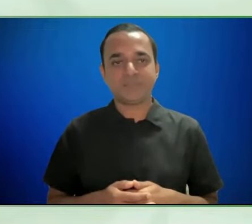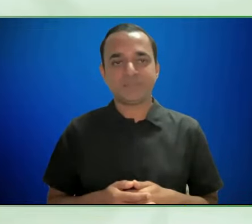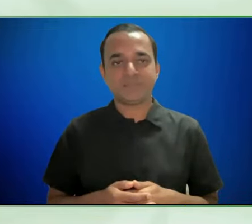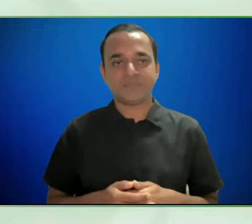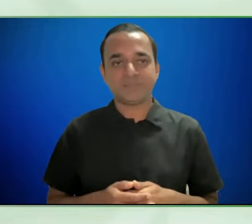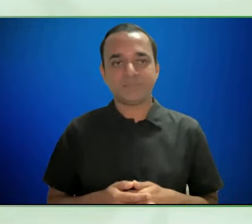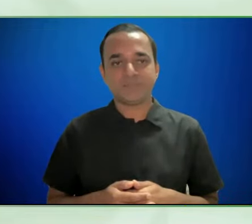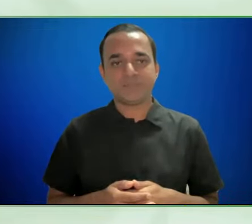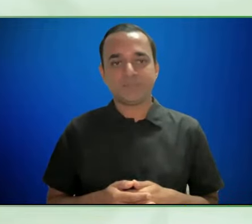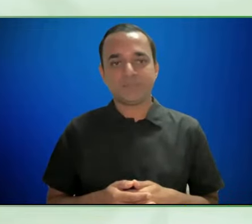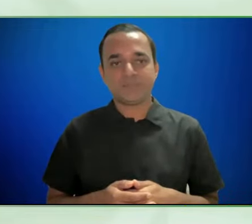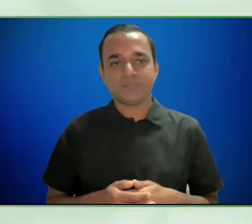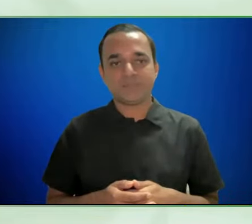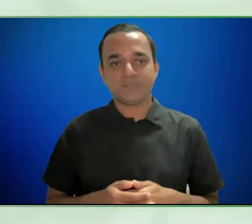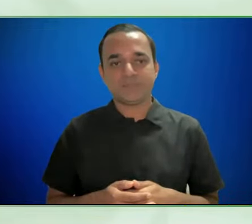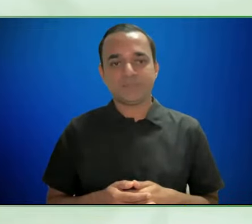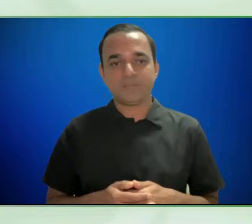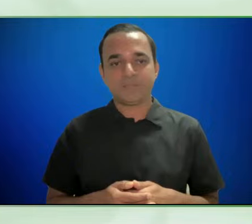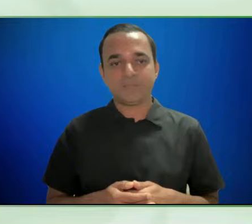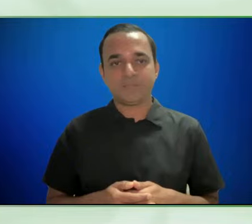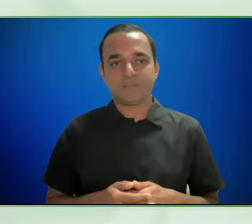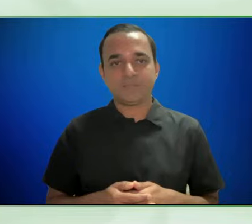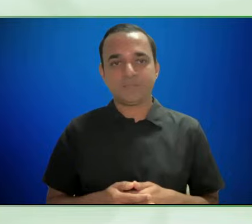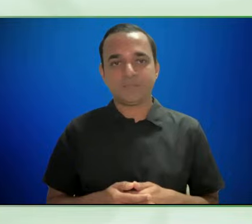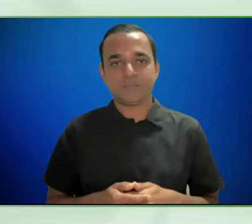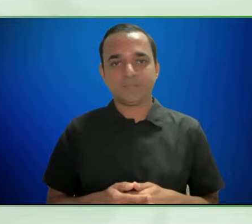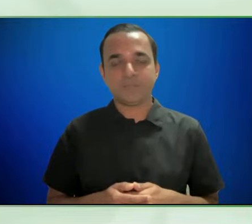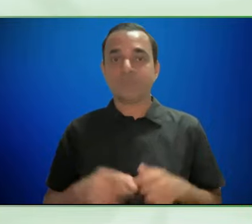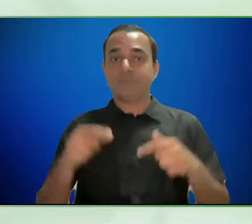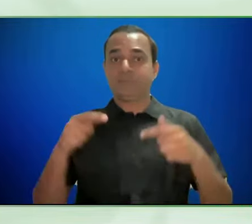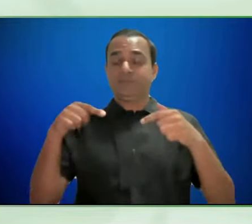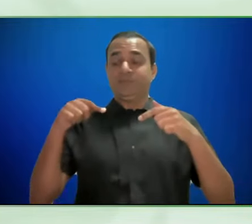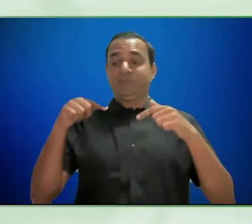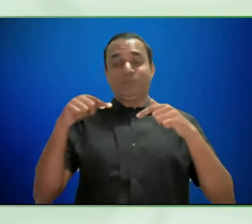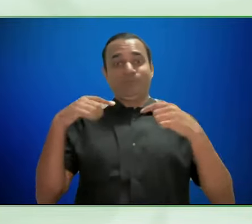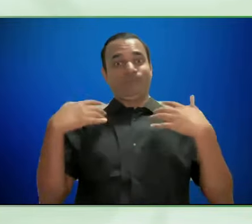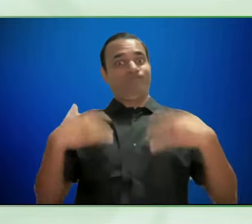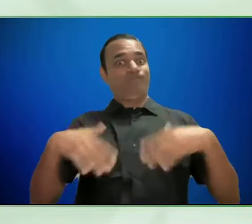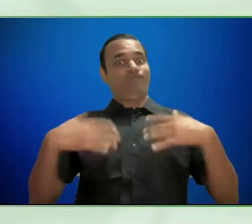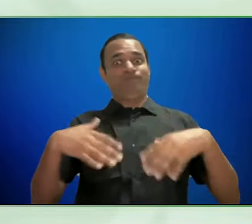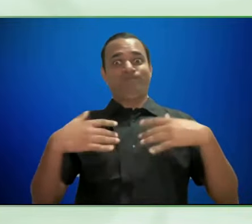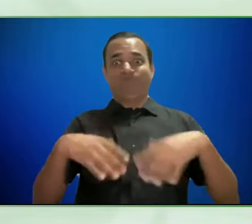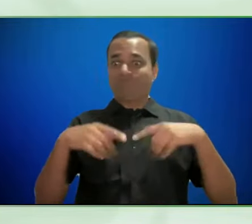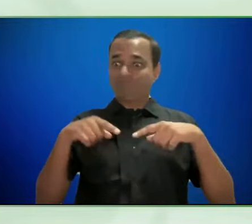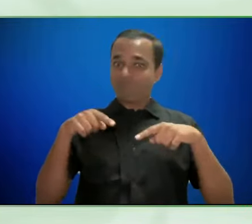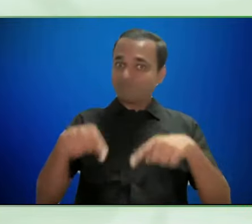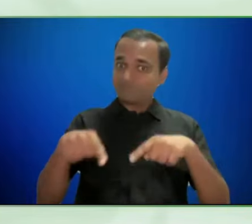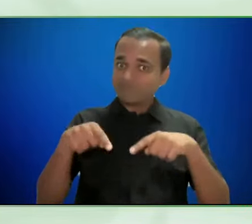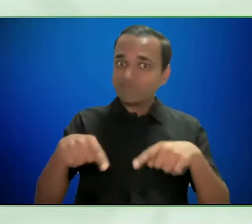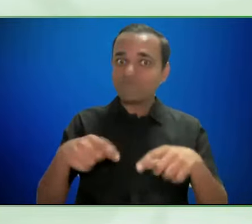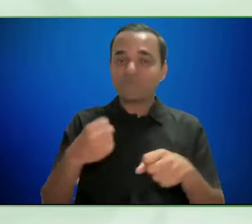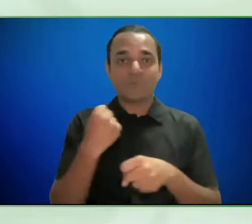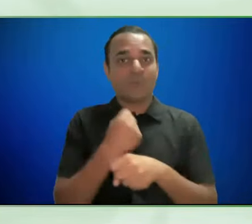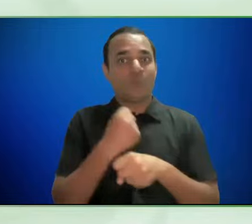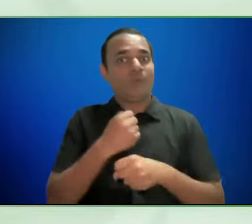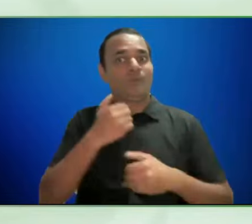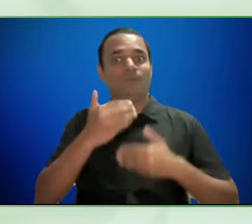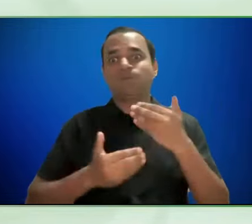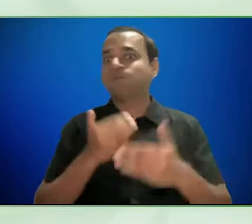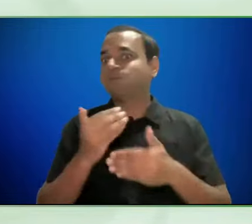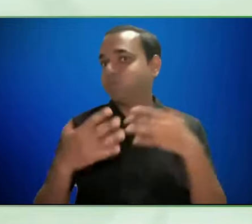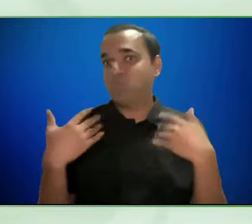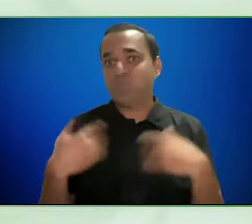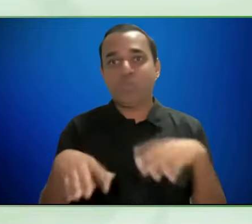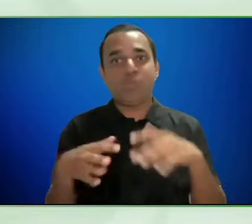introduce themselves and tell us more about their project. So who would like to start? Perhaps Fionn, you would like to start to introduce yourself?